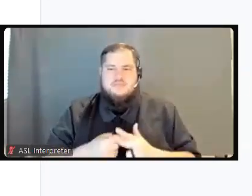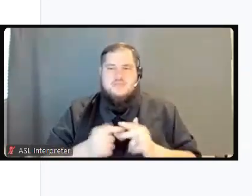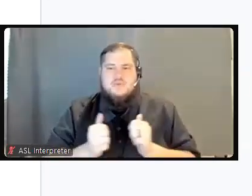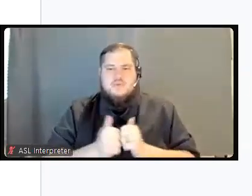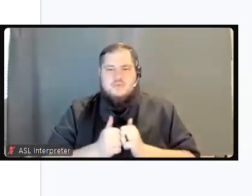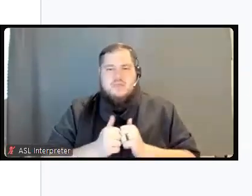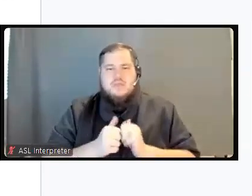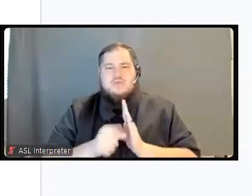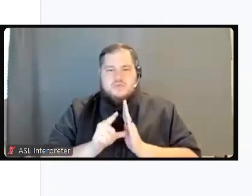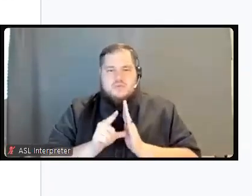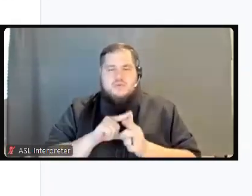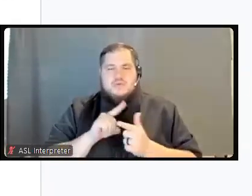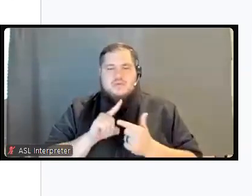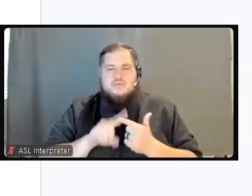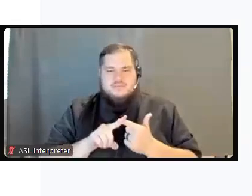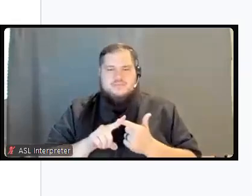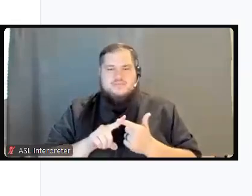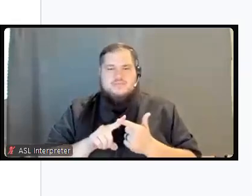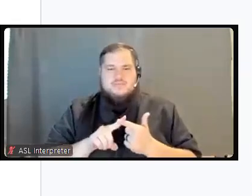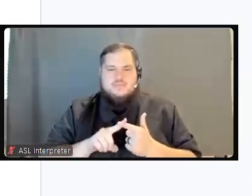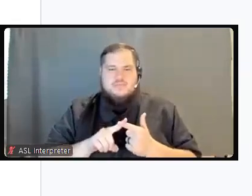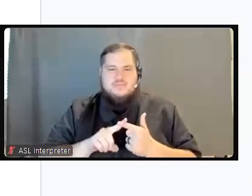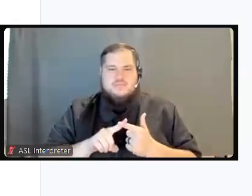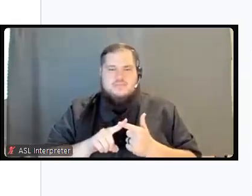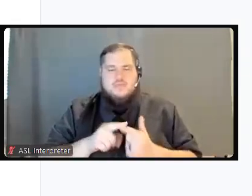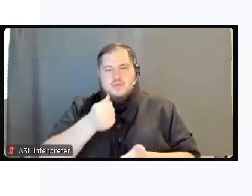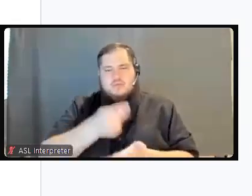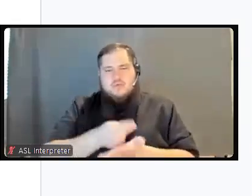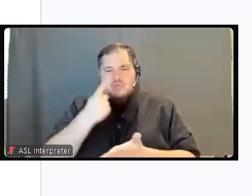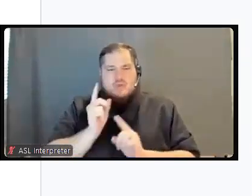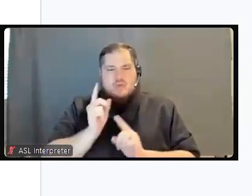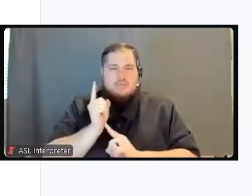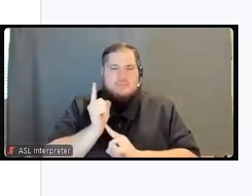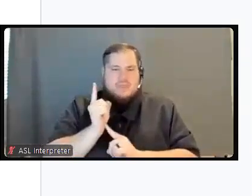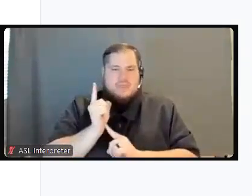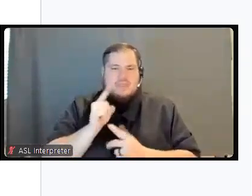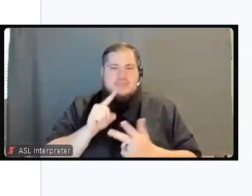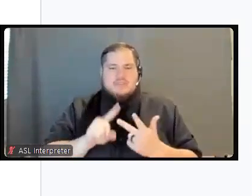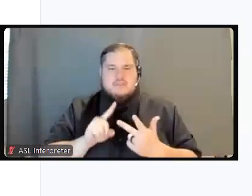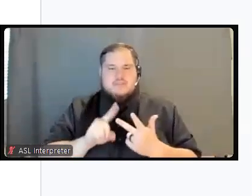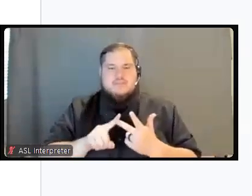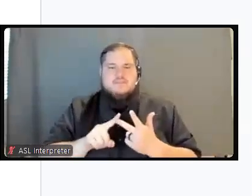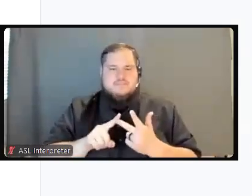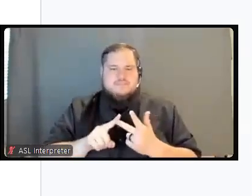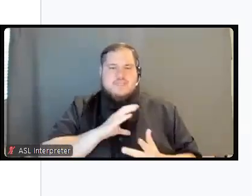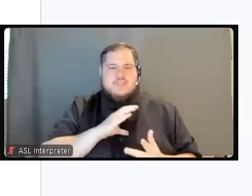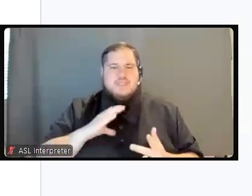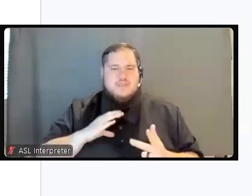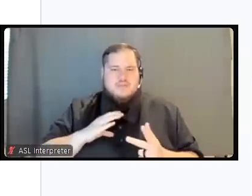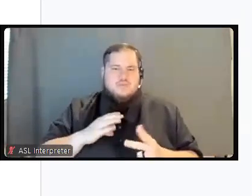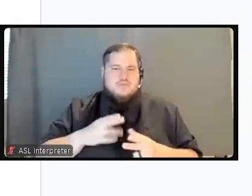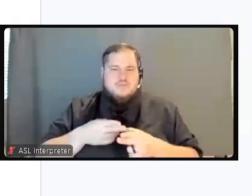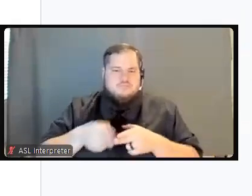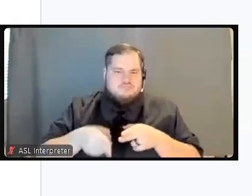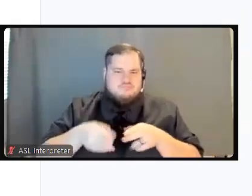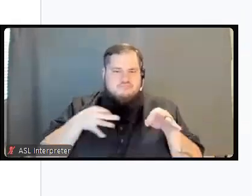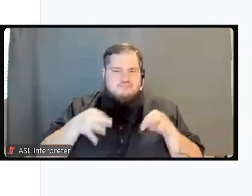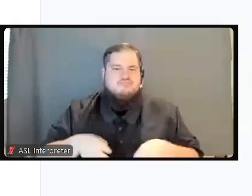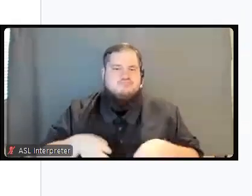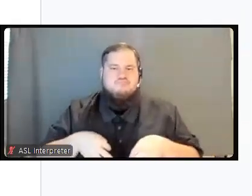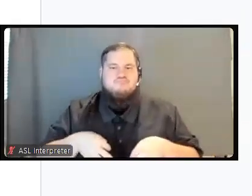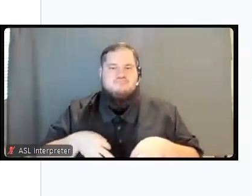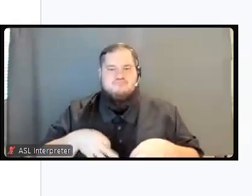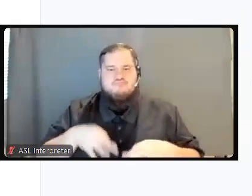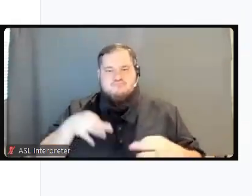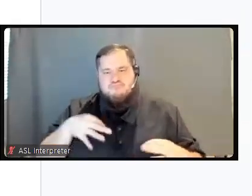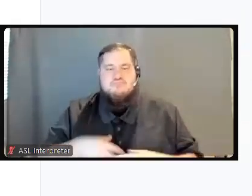review, and then we'll go into the approval of our meeting minutes. And then we'll have a council debrief and on the child and youth implementation